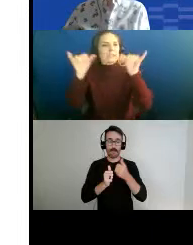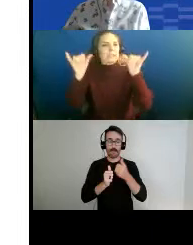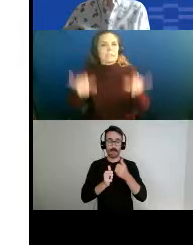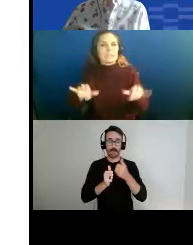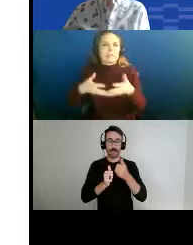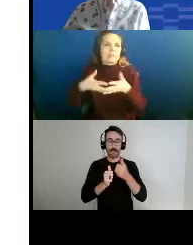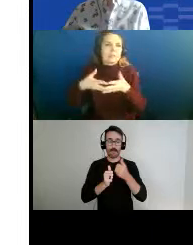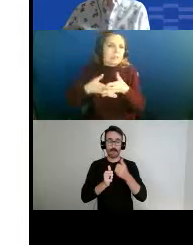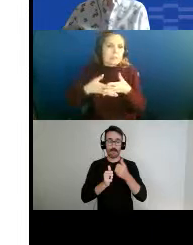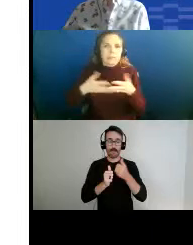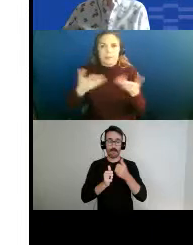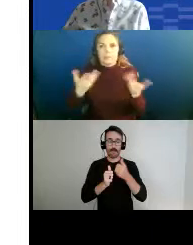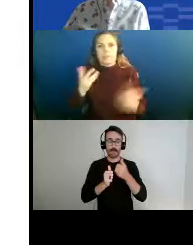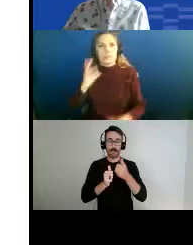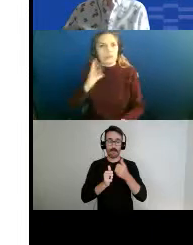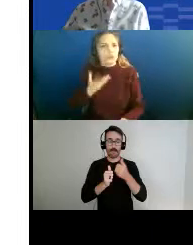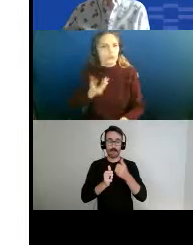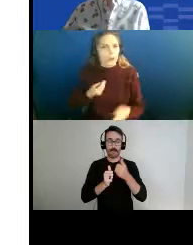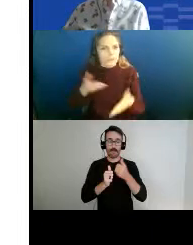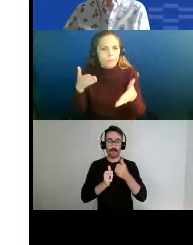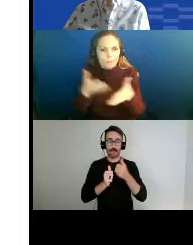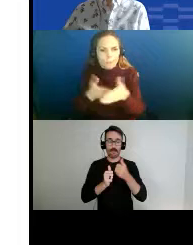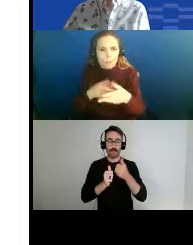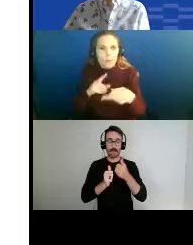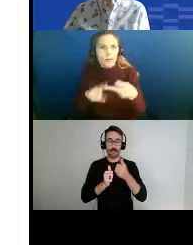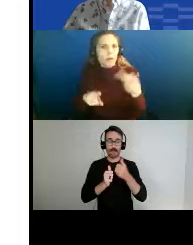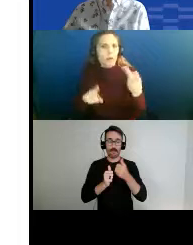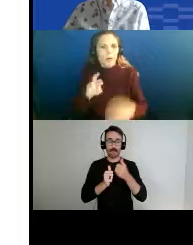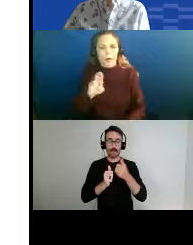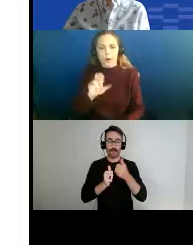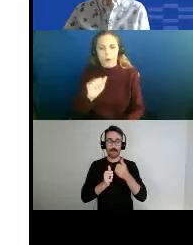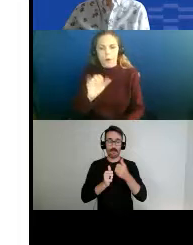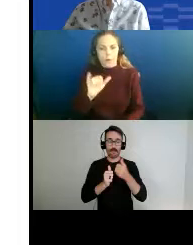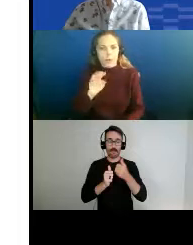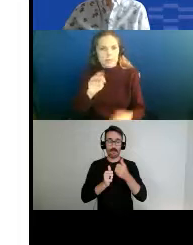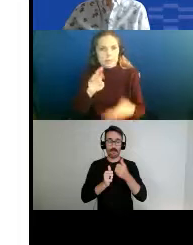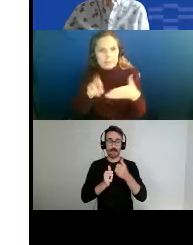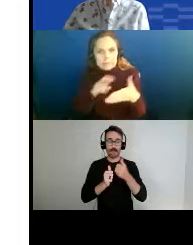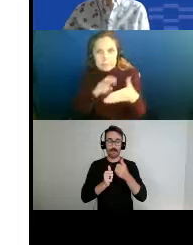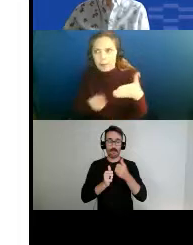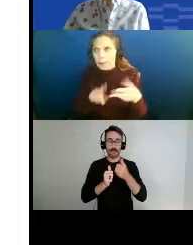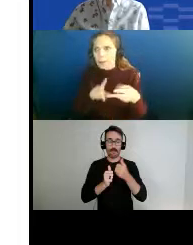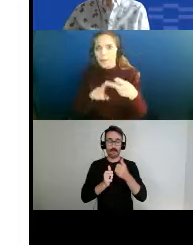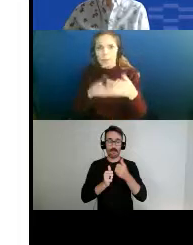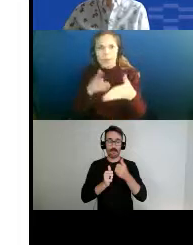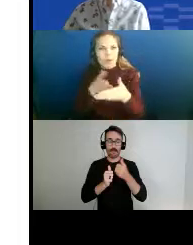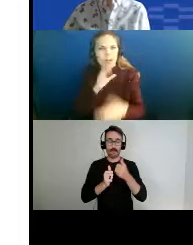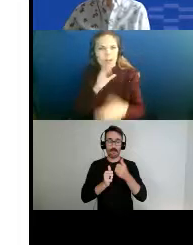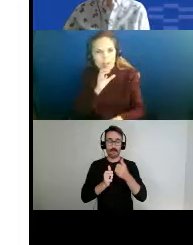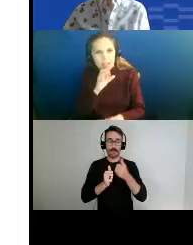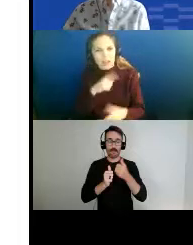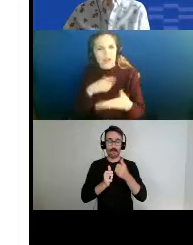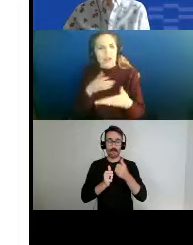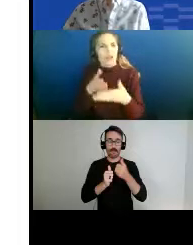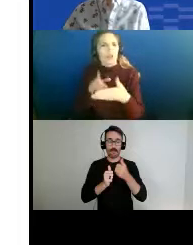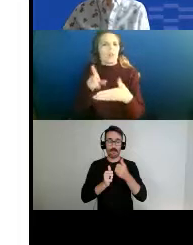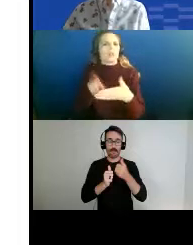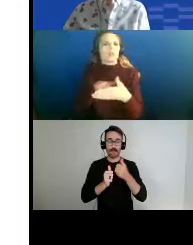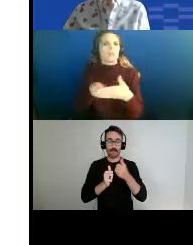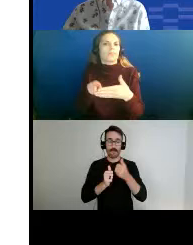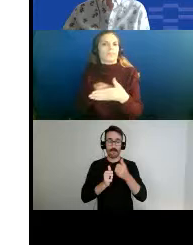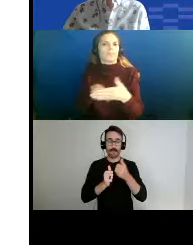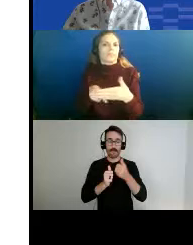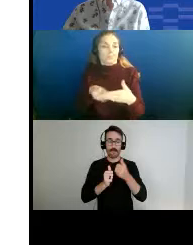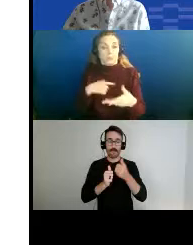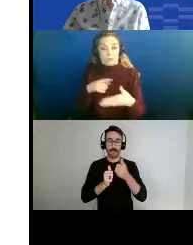racism, experienced by 2SLGBTQI older adults and their communities may place them at an elevated risk